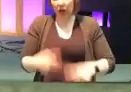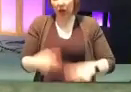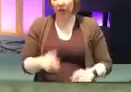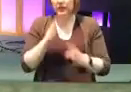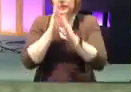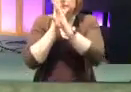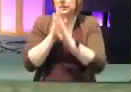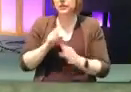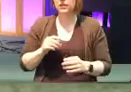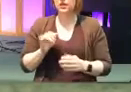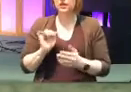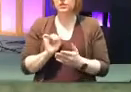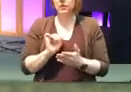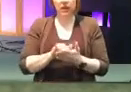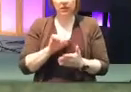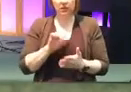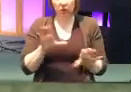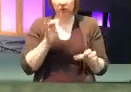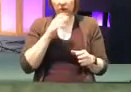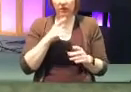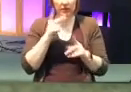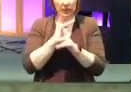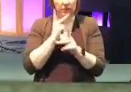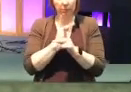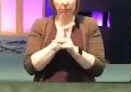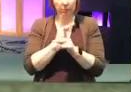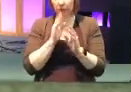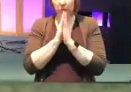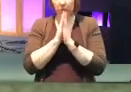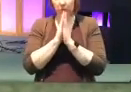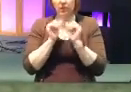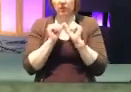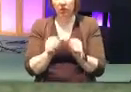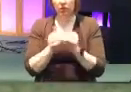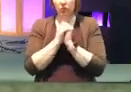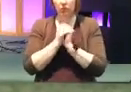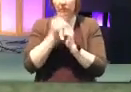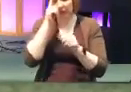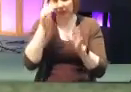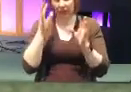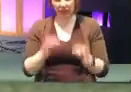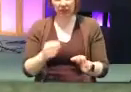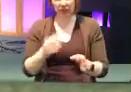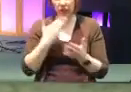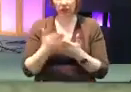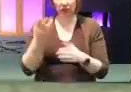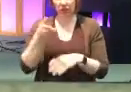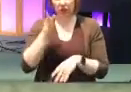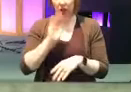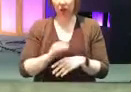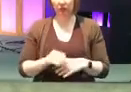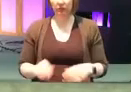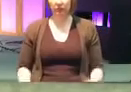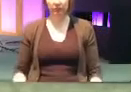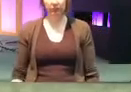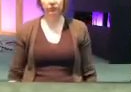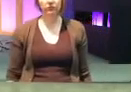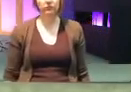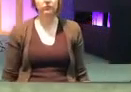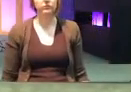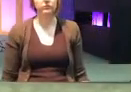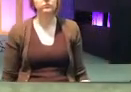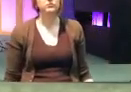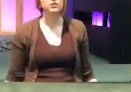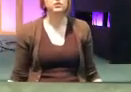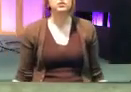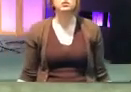speak. If it doesn't, that's fine. Just keep praying in English. Just continue to worship and just declare the goodness of God. Thank you, God.